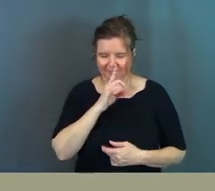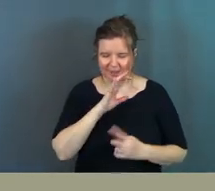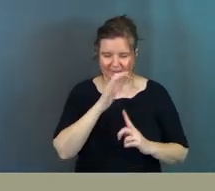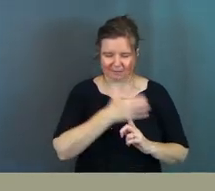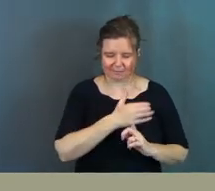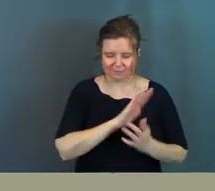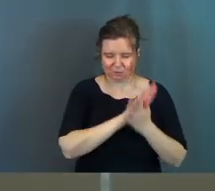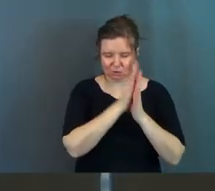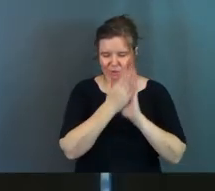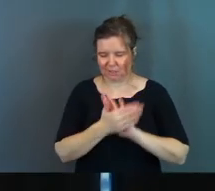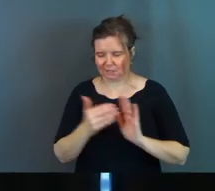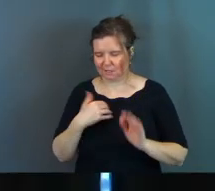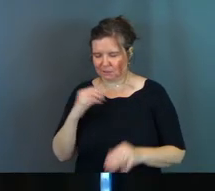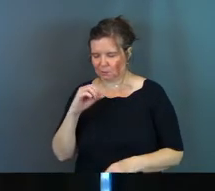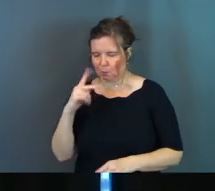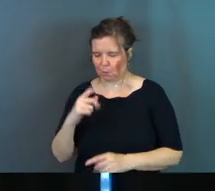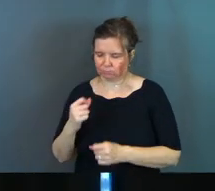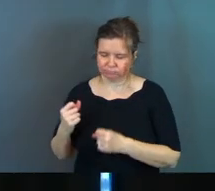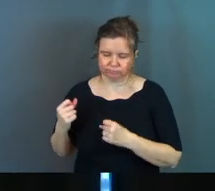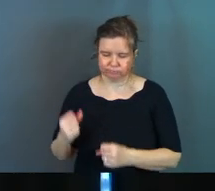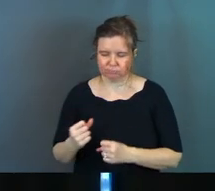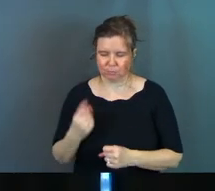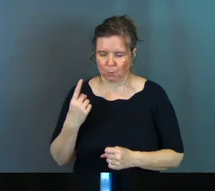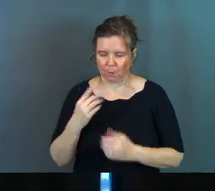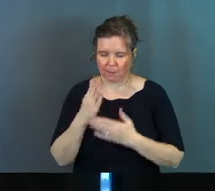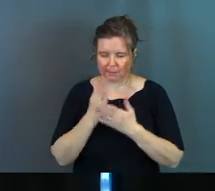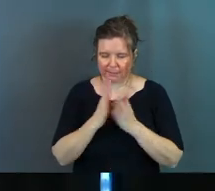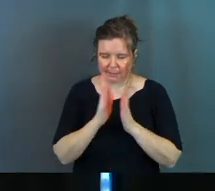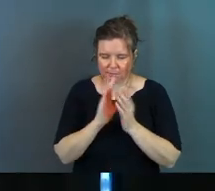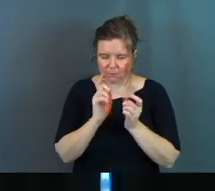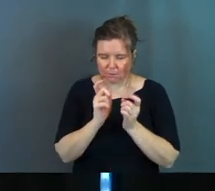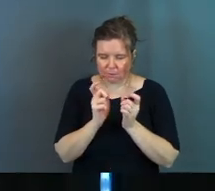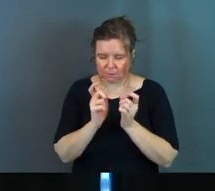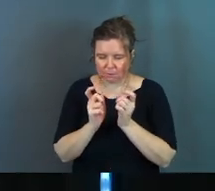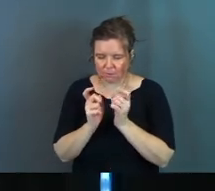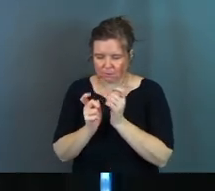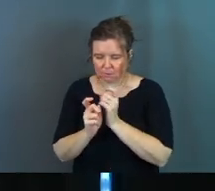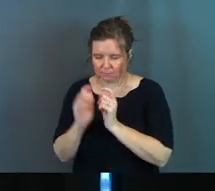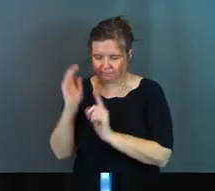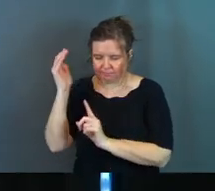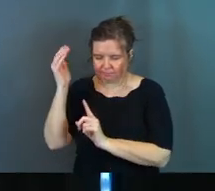Change us to oak, Lord. One square inch at a time, Lord, change